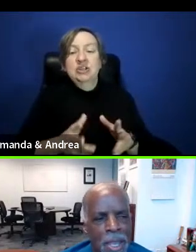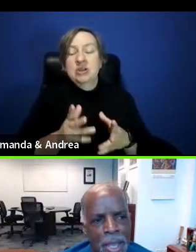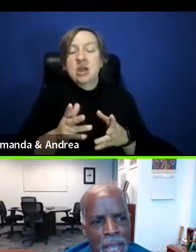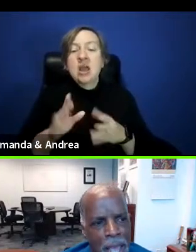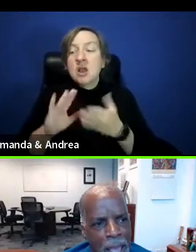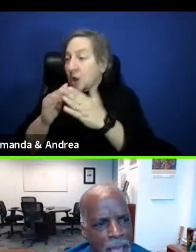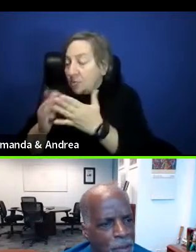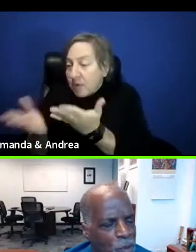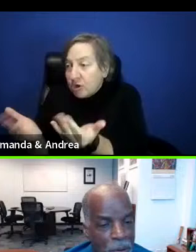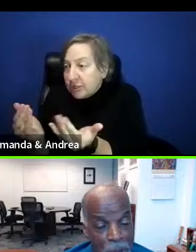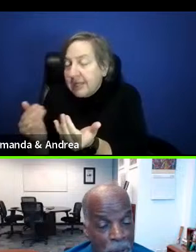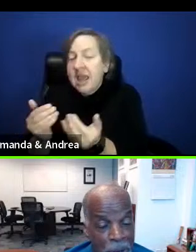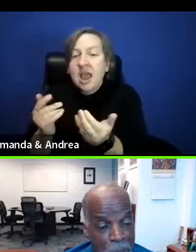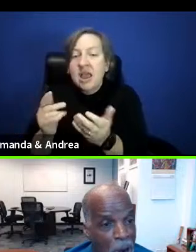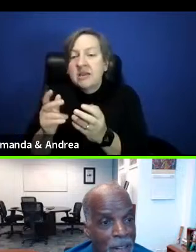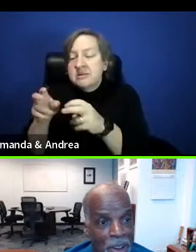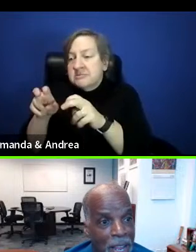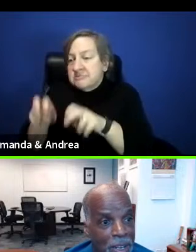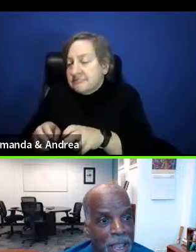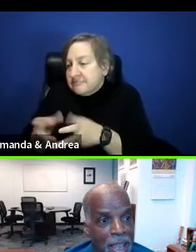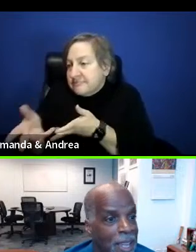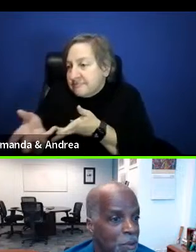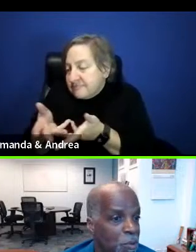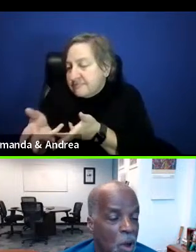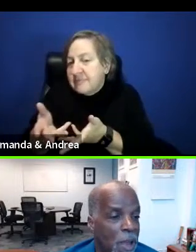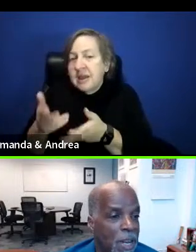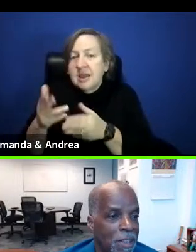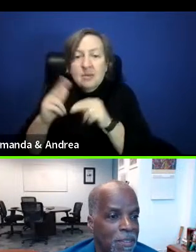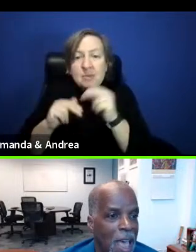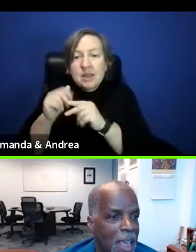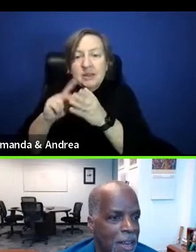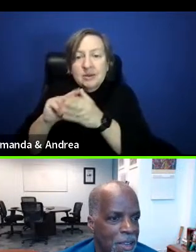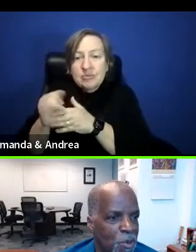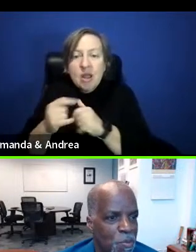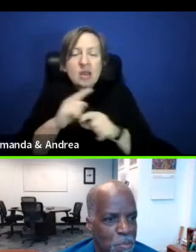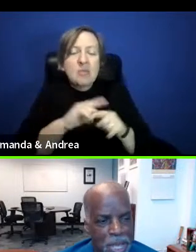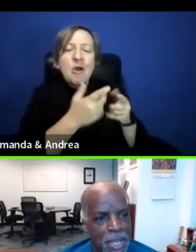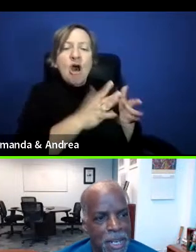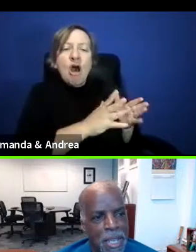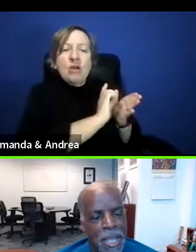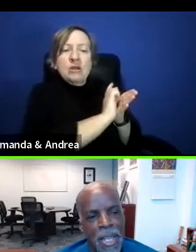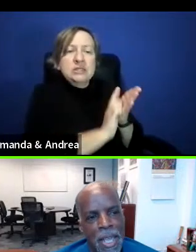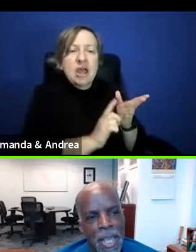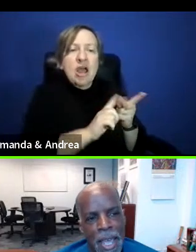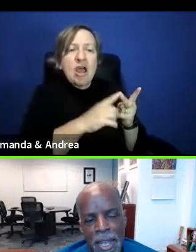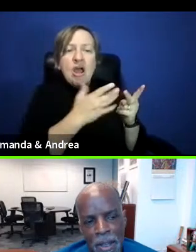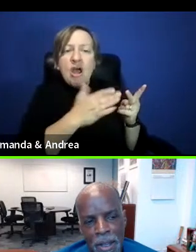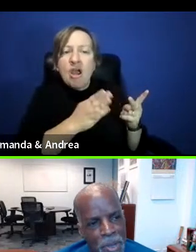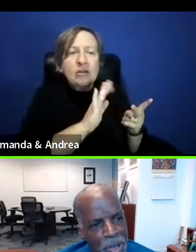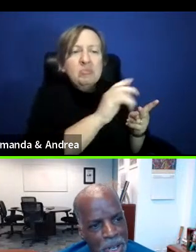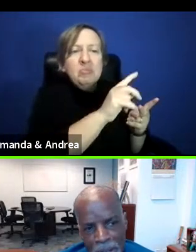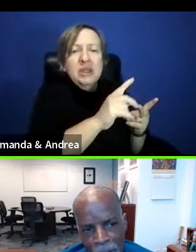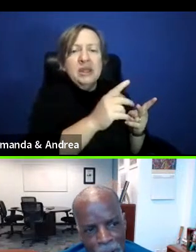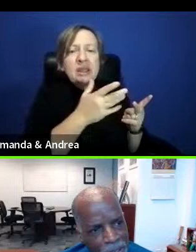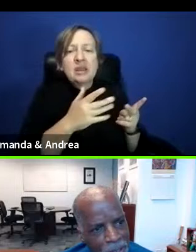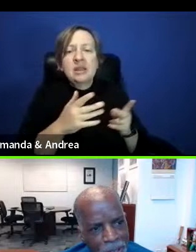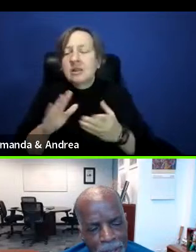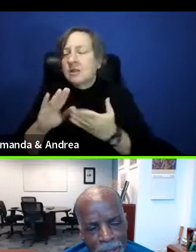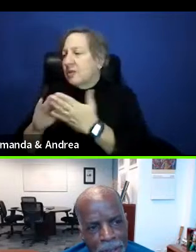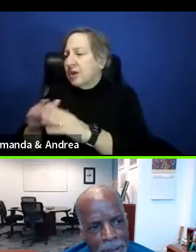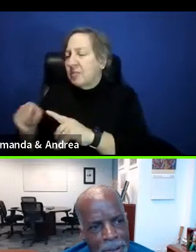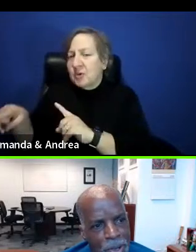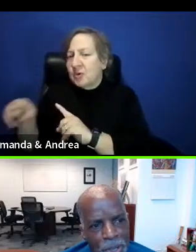community and we were building a project, and it was already designed, it was bid, and the community told